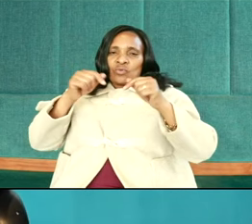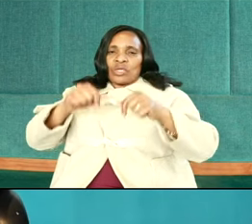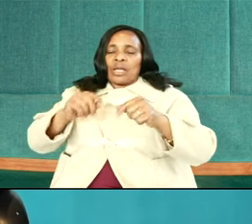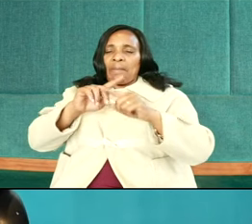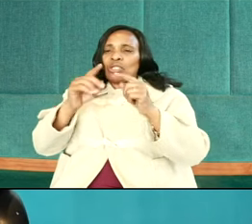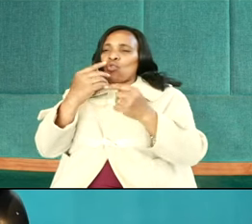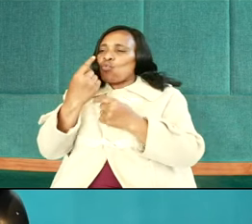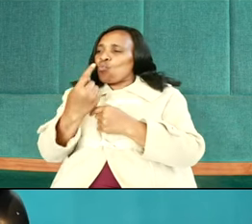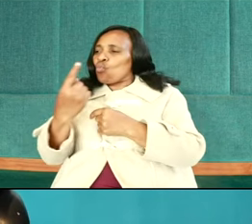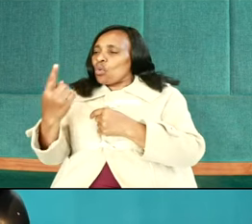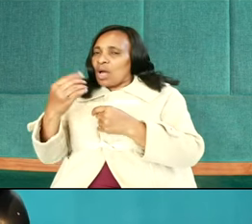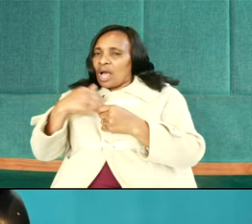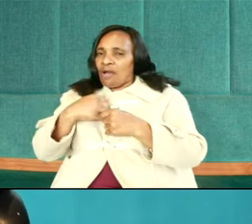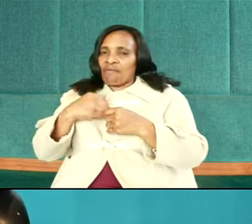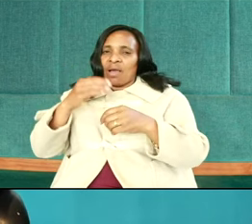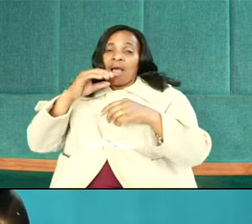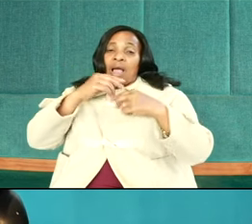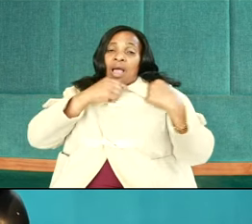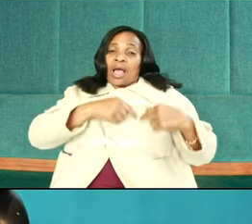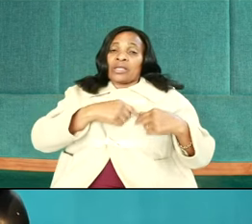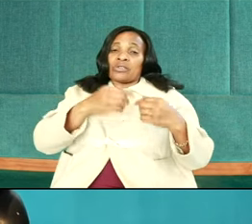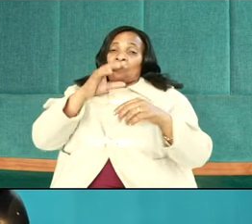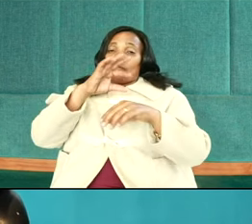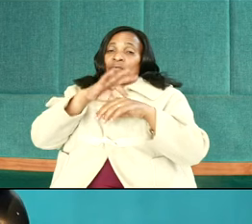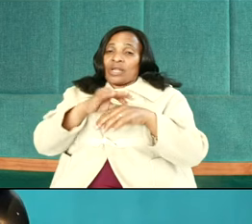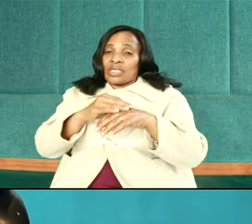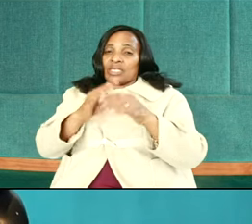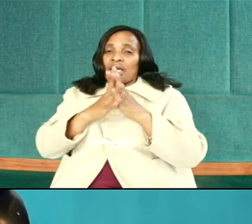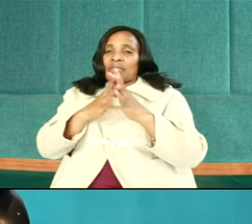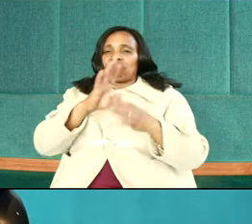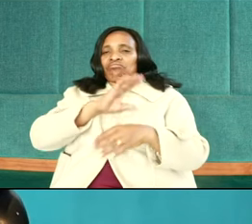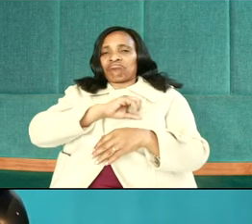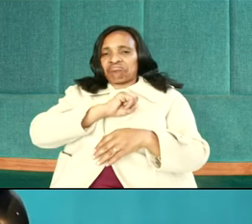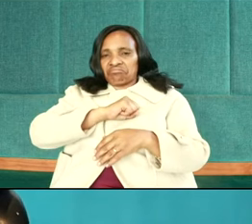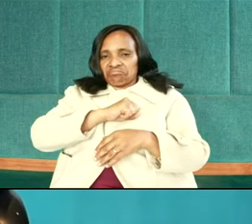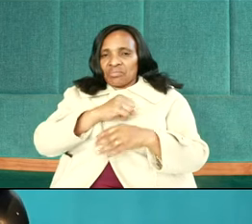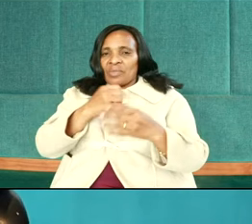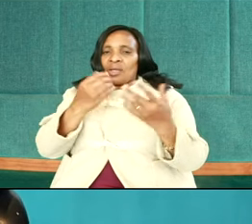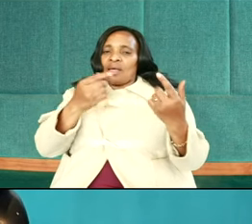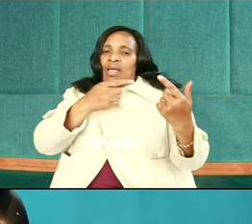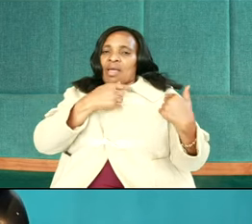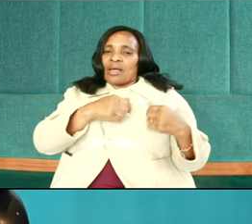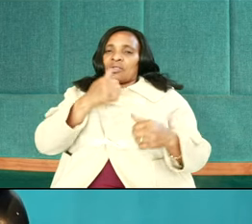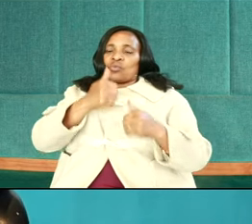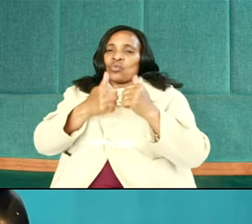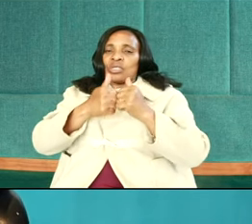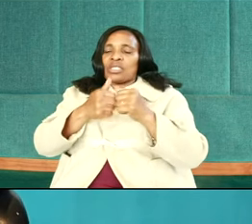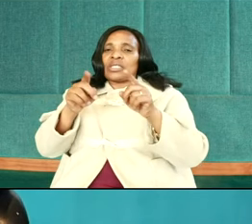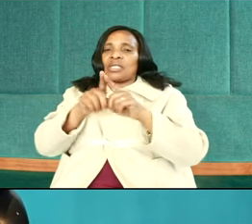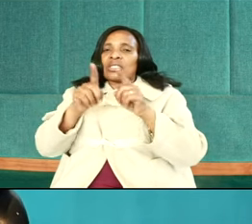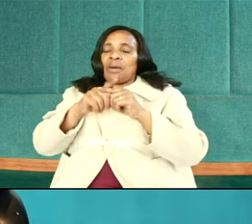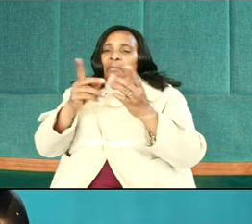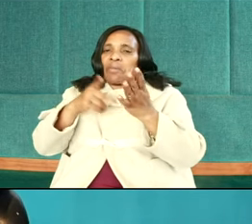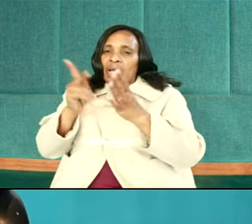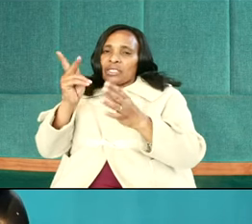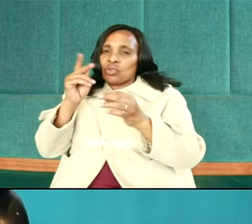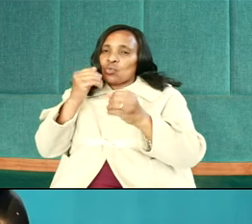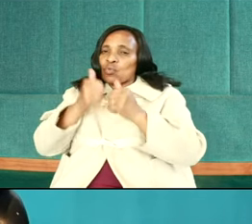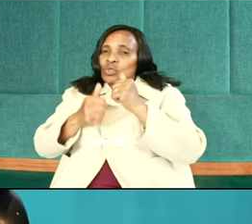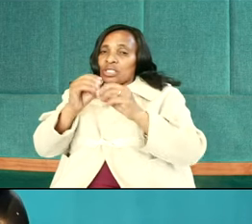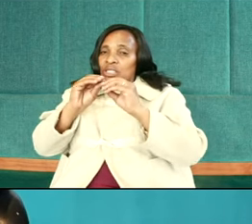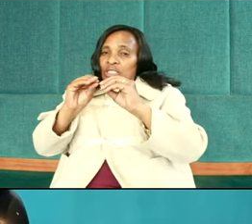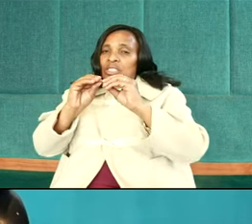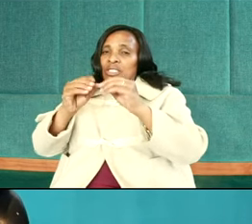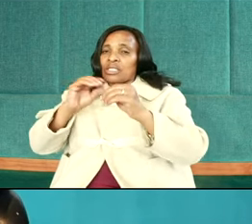everyone have a heart of flesh, a heart of tender sympathy, a heart that, like the heart of Christ, reaches out for